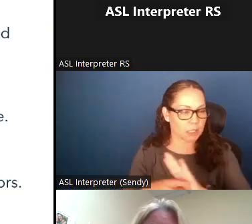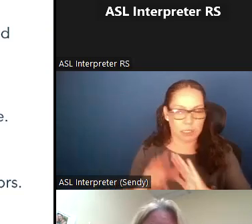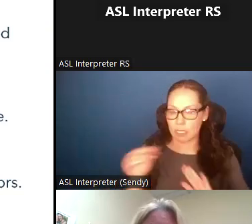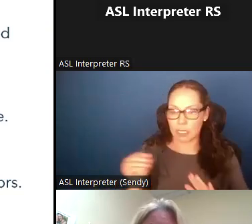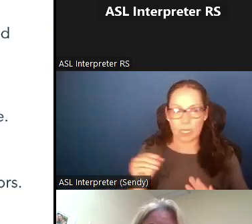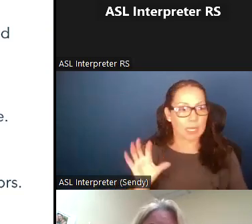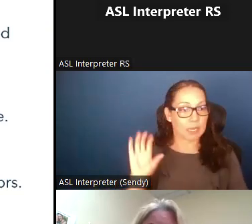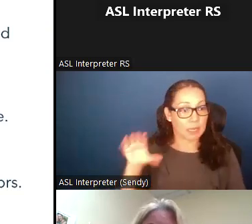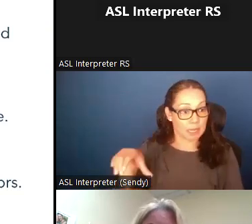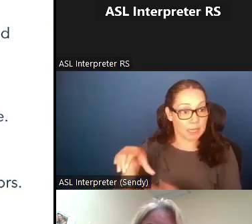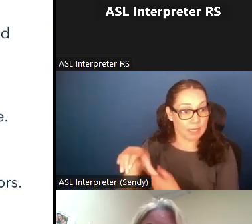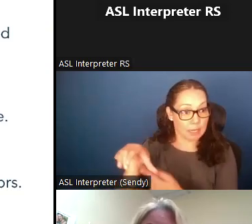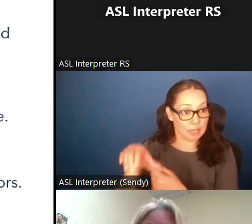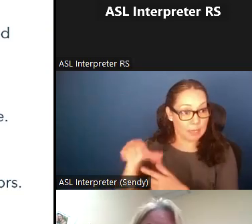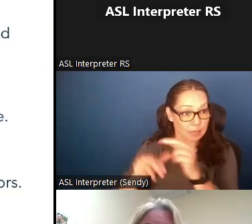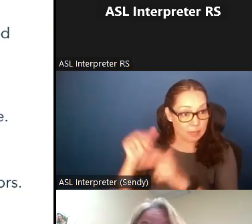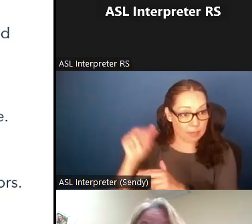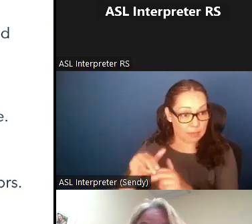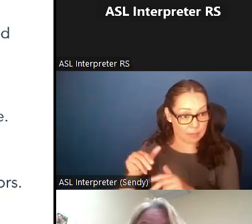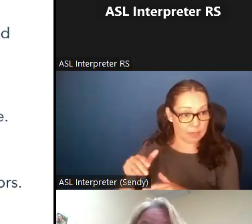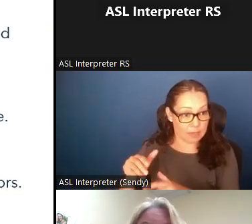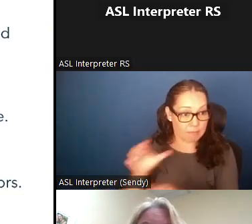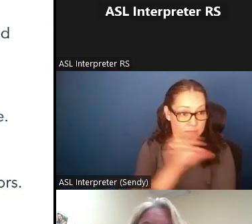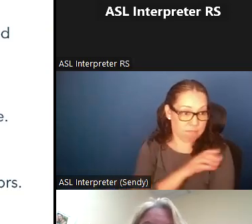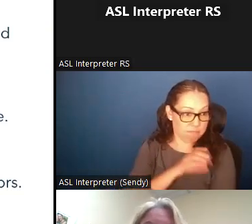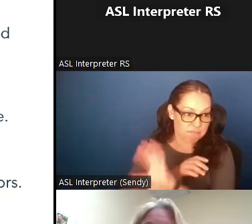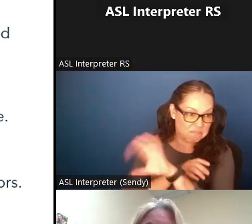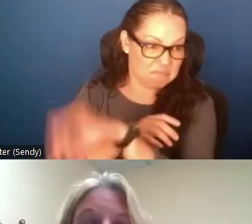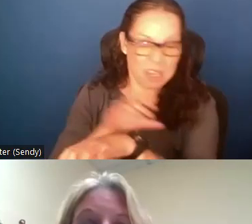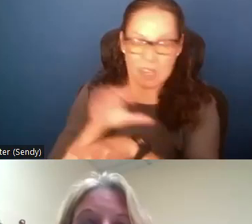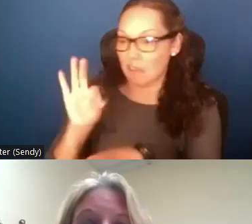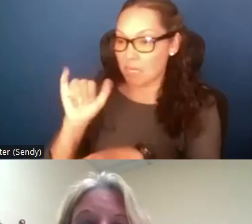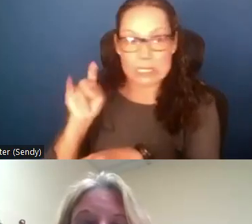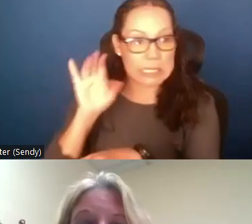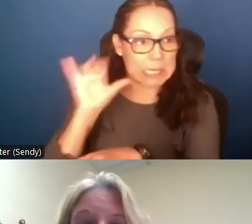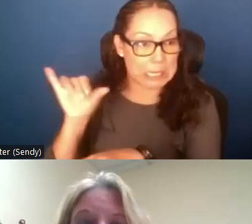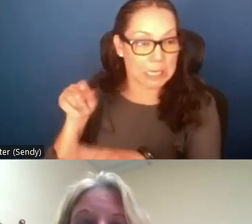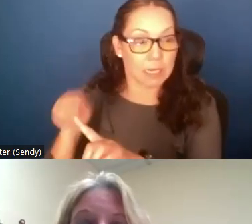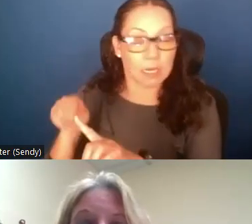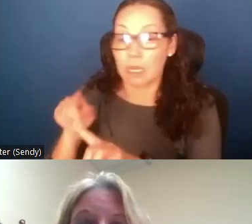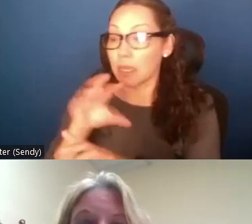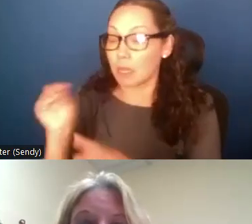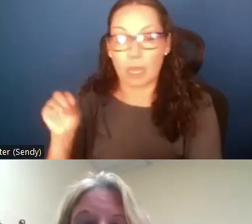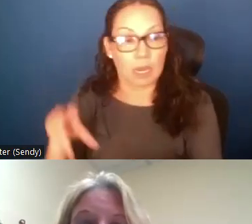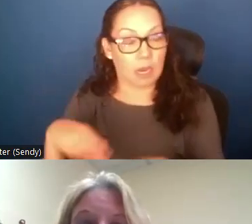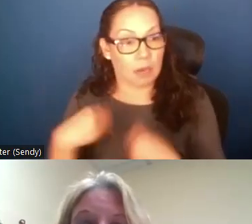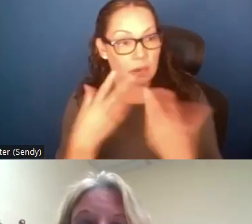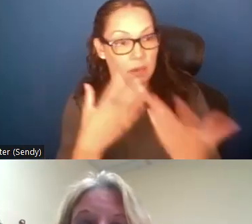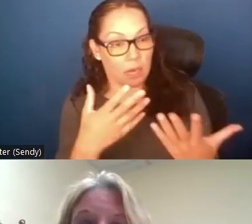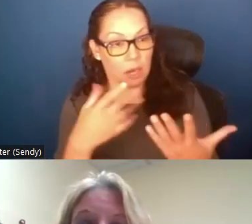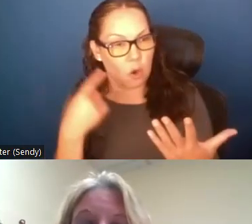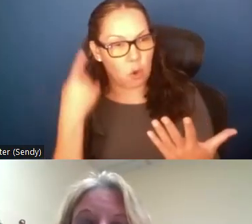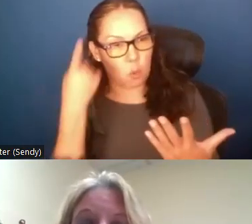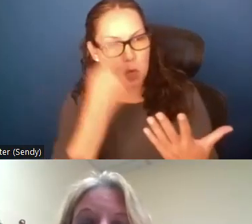must allow resident designated visitation or whatever we're calling it. But when you add the word reasonable, it starts to